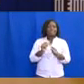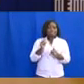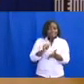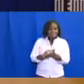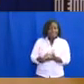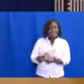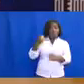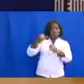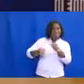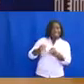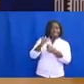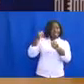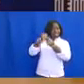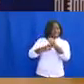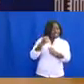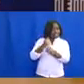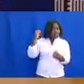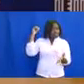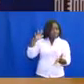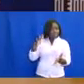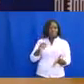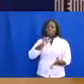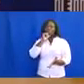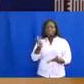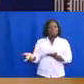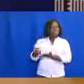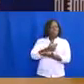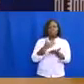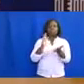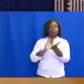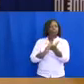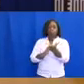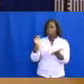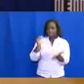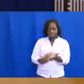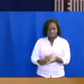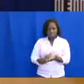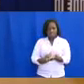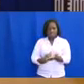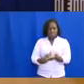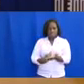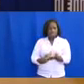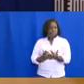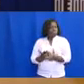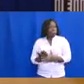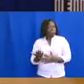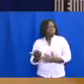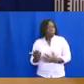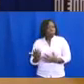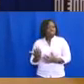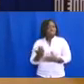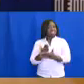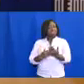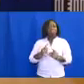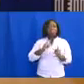final year students will not be returning to school, as some of them, through virtual means, have already